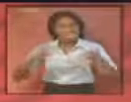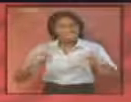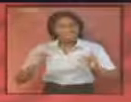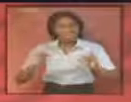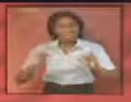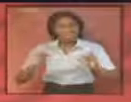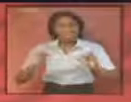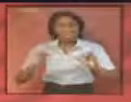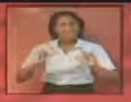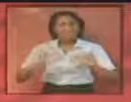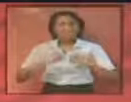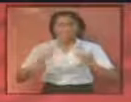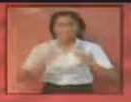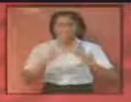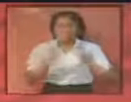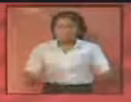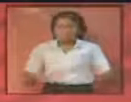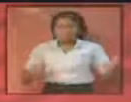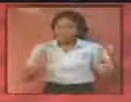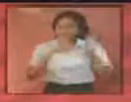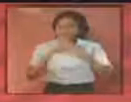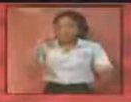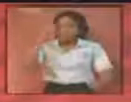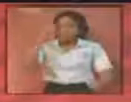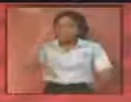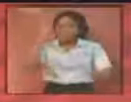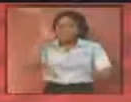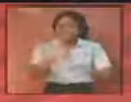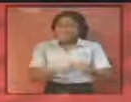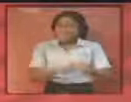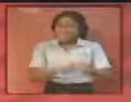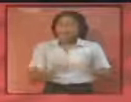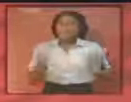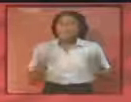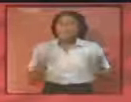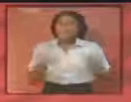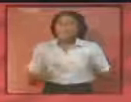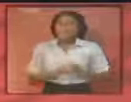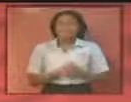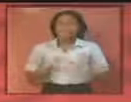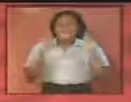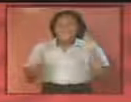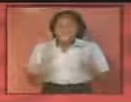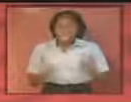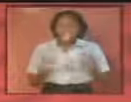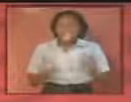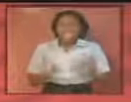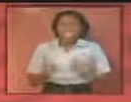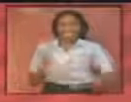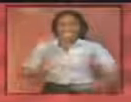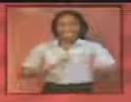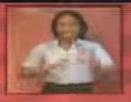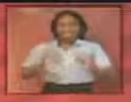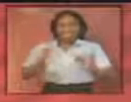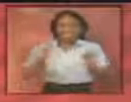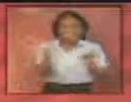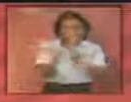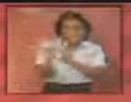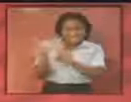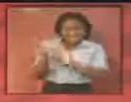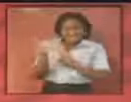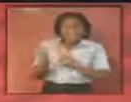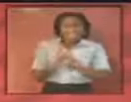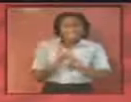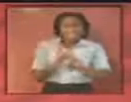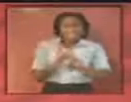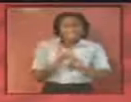to remember that infection is not the same as disease. So counting a case, when you count a case, you see you have an increase in cases,